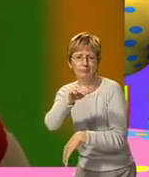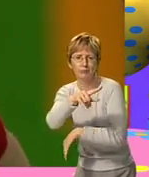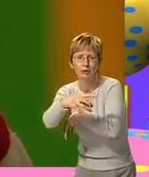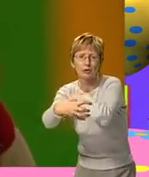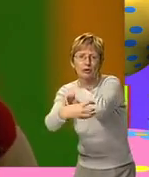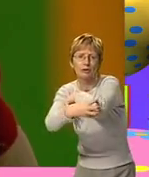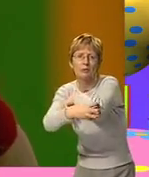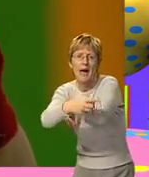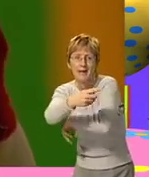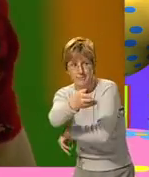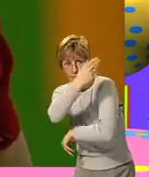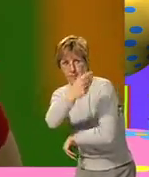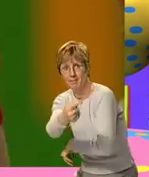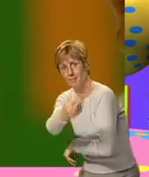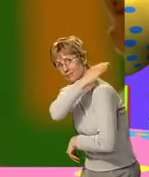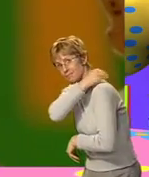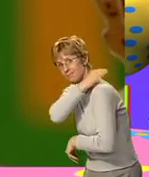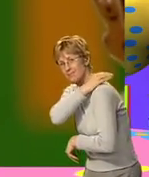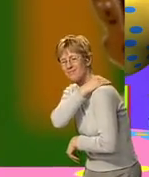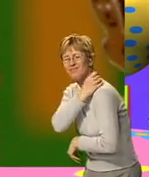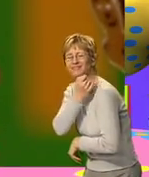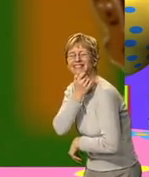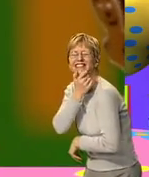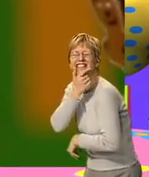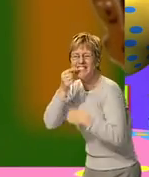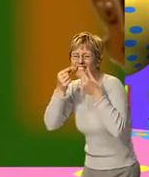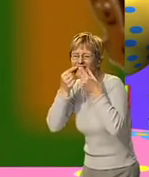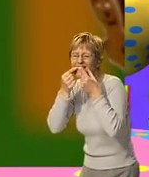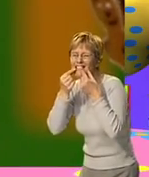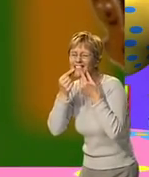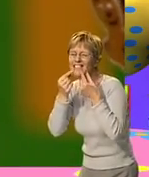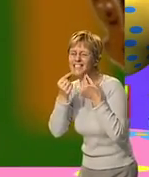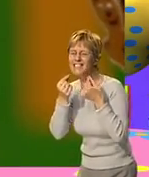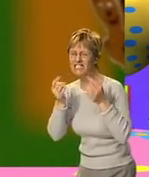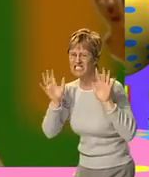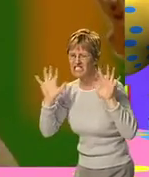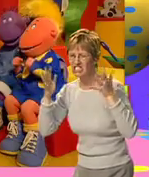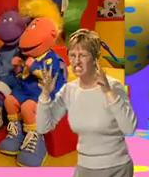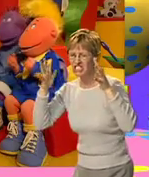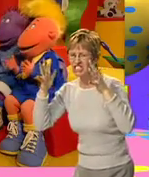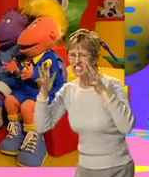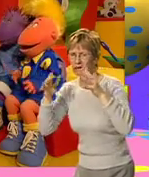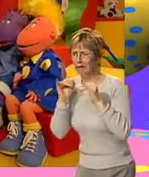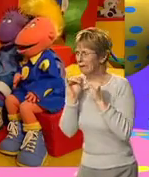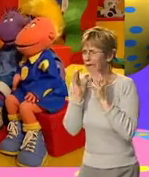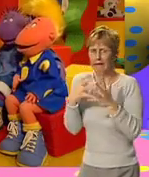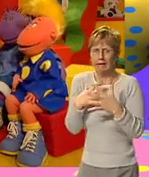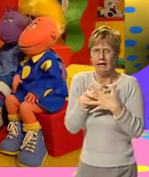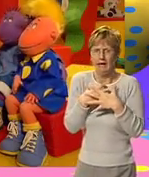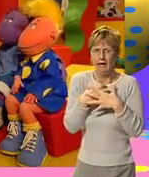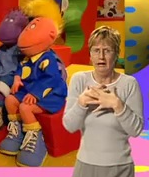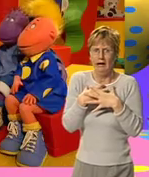man, he said, smiling, and showing two rows of sharp, shiny teeth. Oh, no, he's